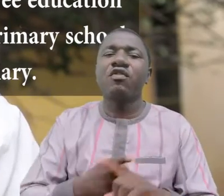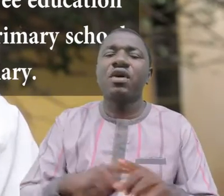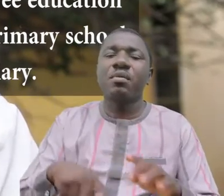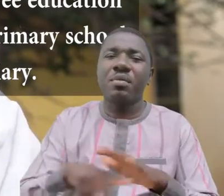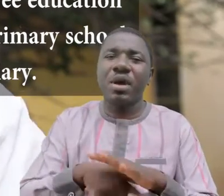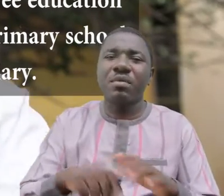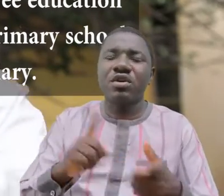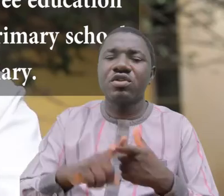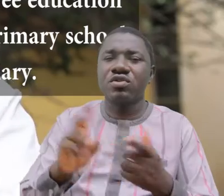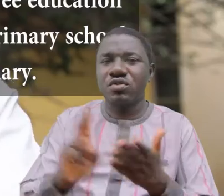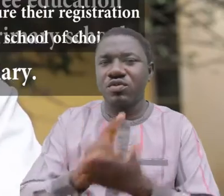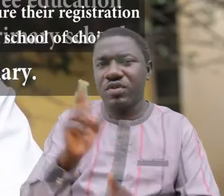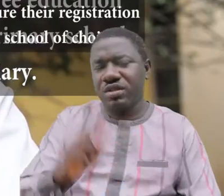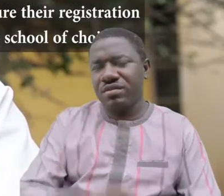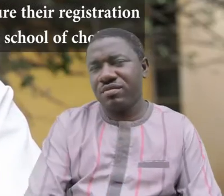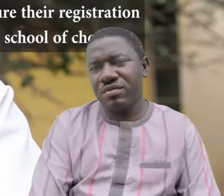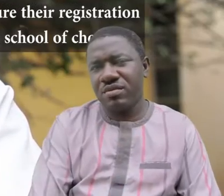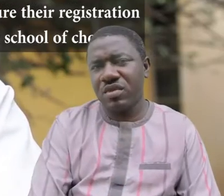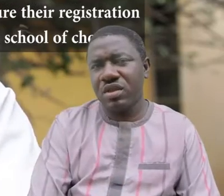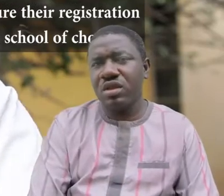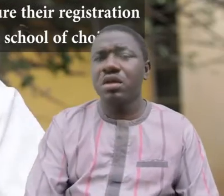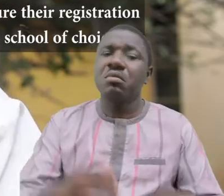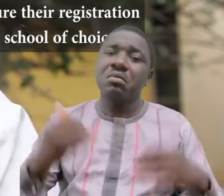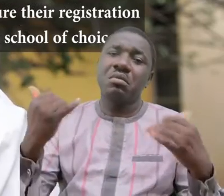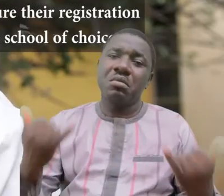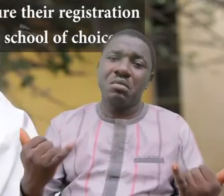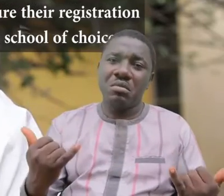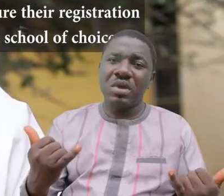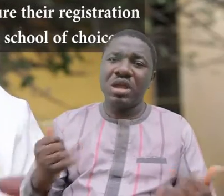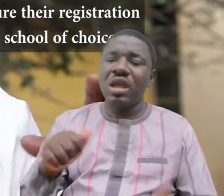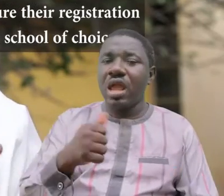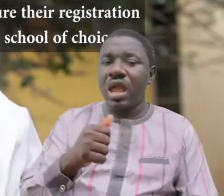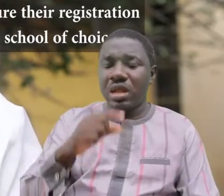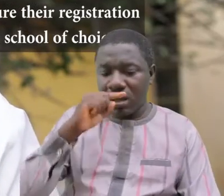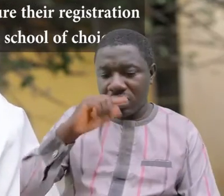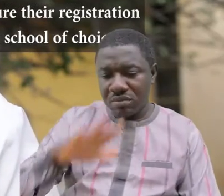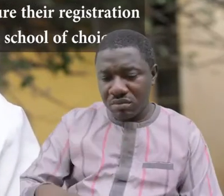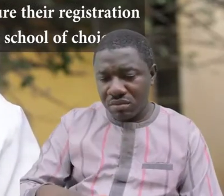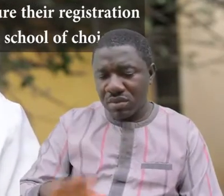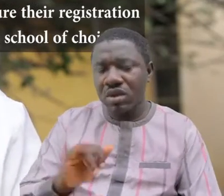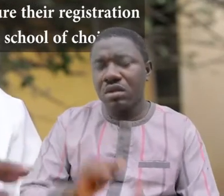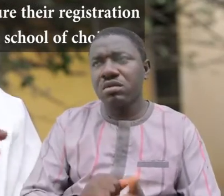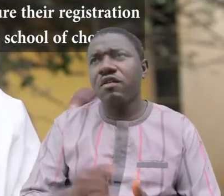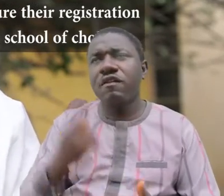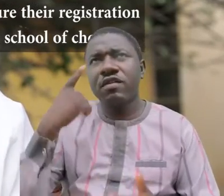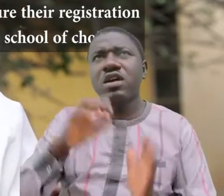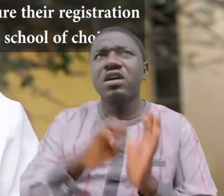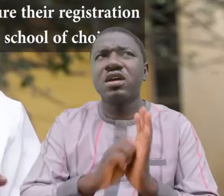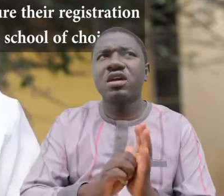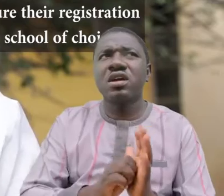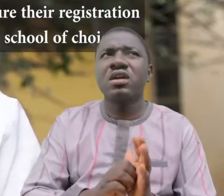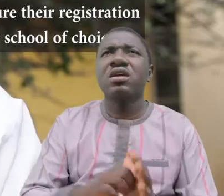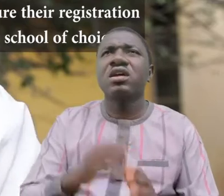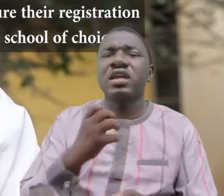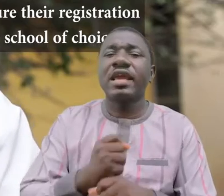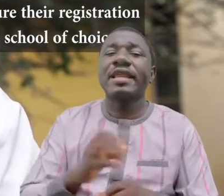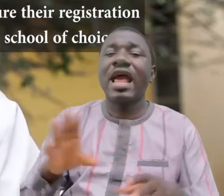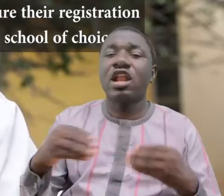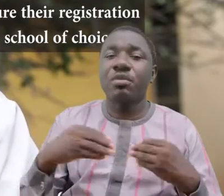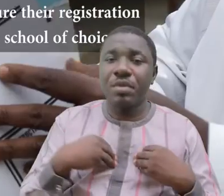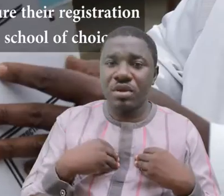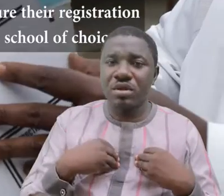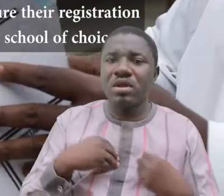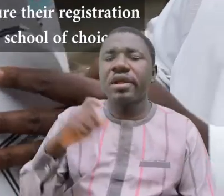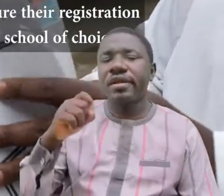daga primary har zuwa university. To a yanzu duk yaron da izo ije misali isai form ya samu